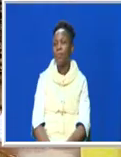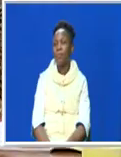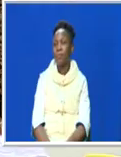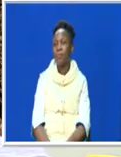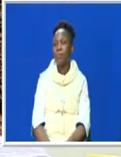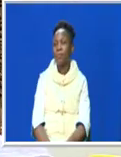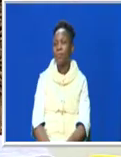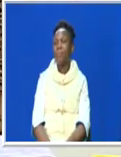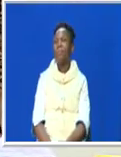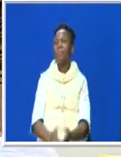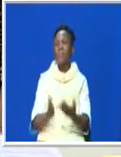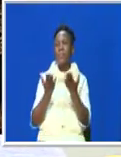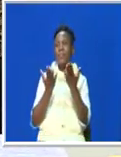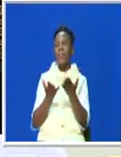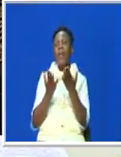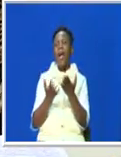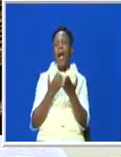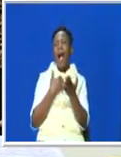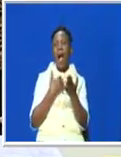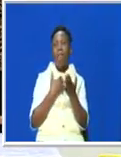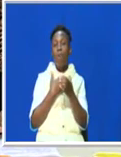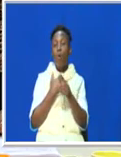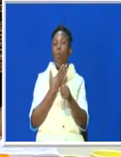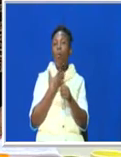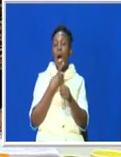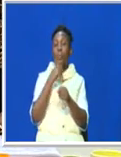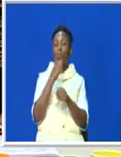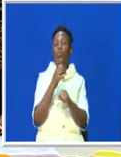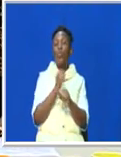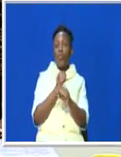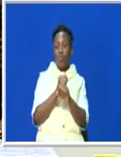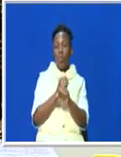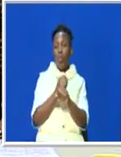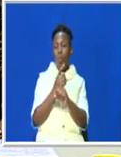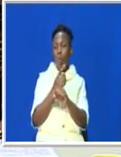Now, I have some work for you to do.